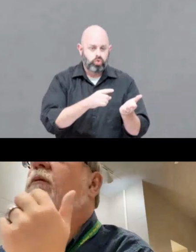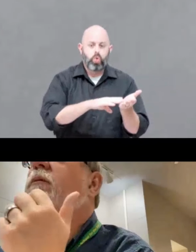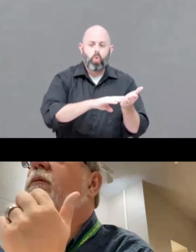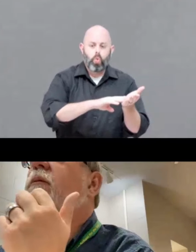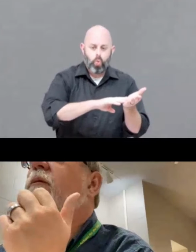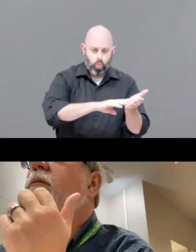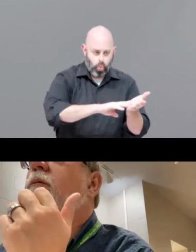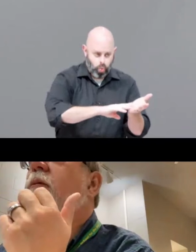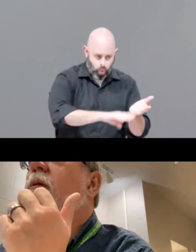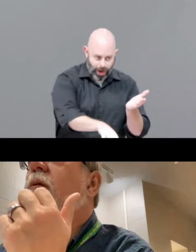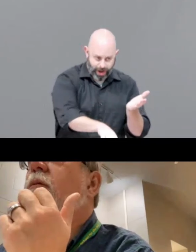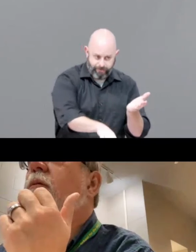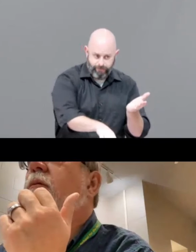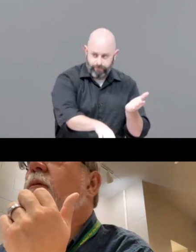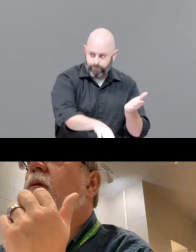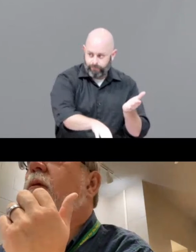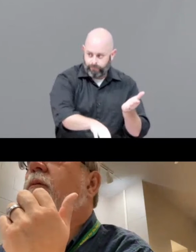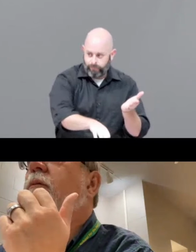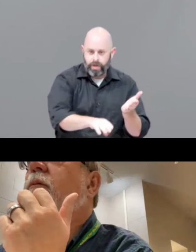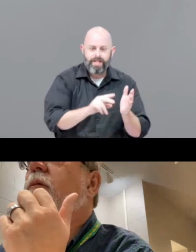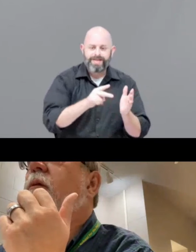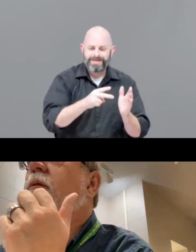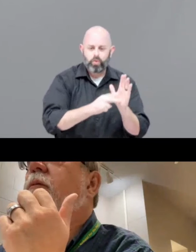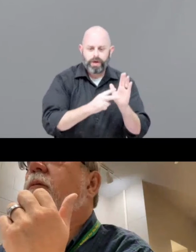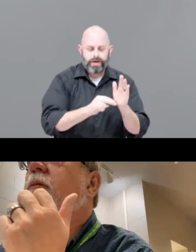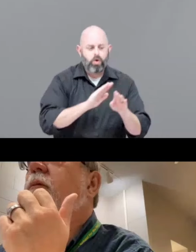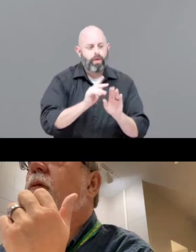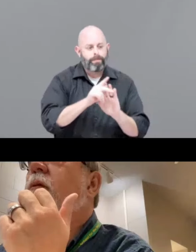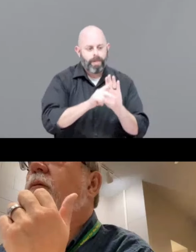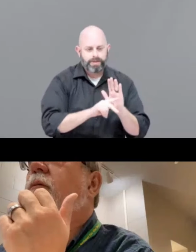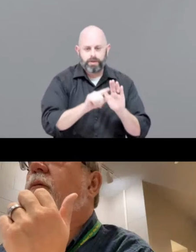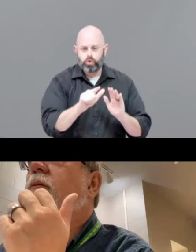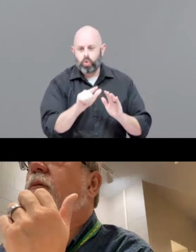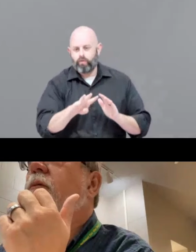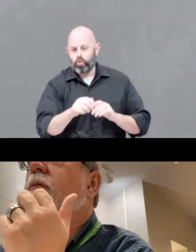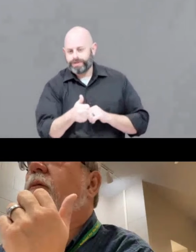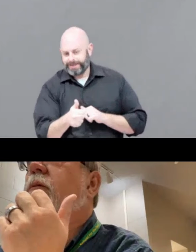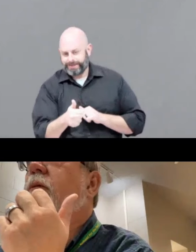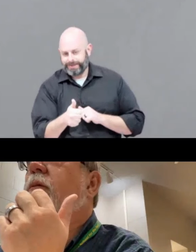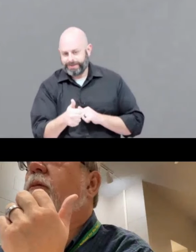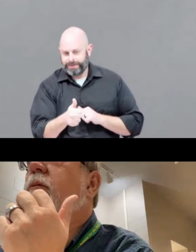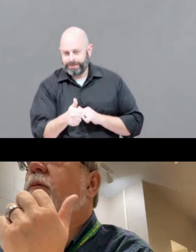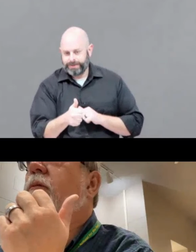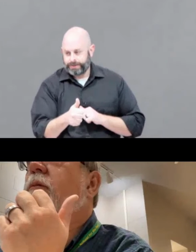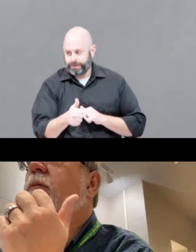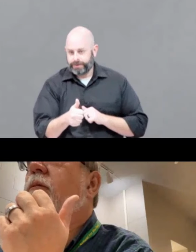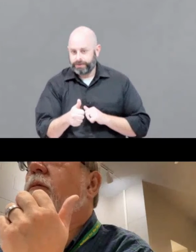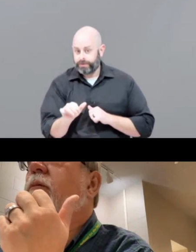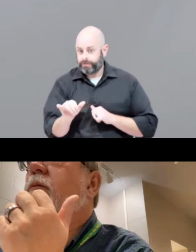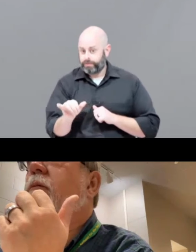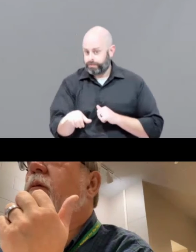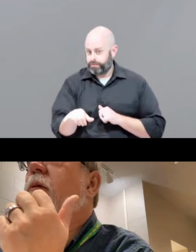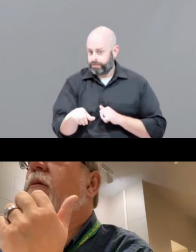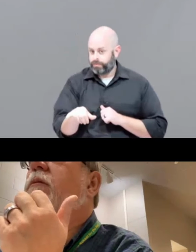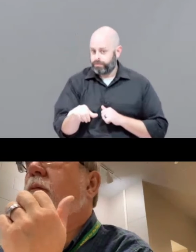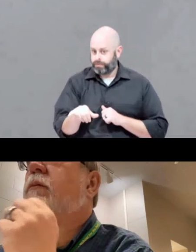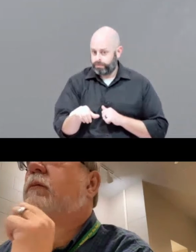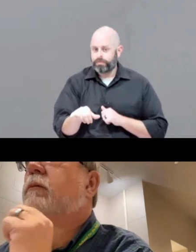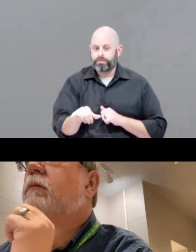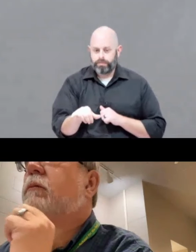waive the movement of second reading on policy. It's